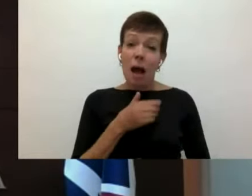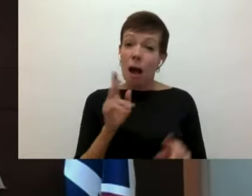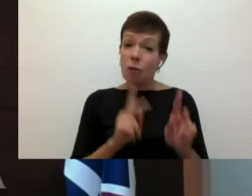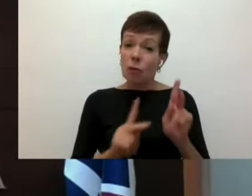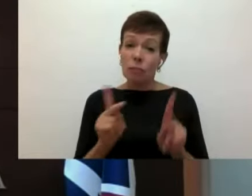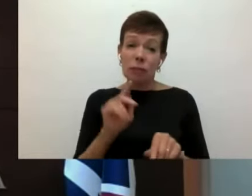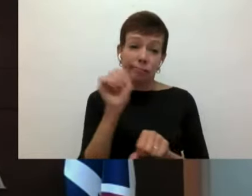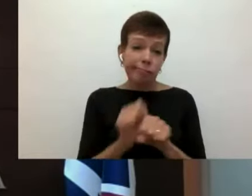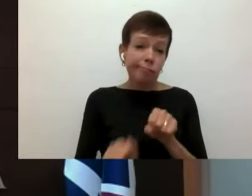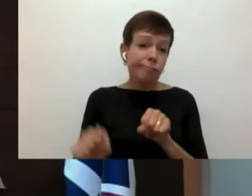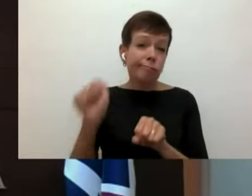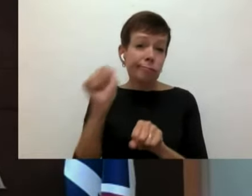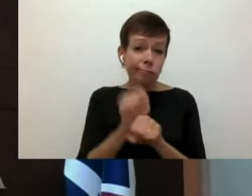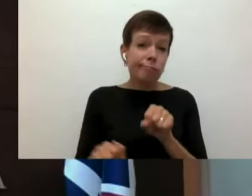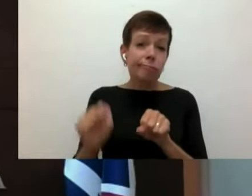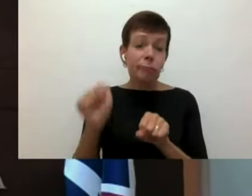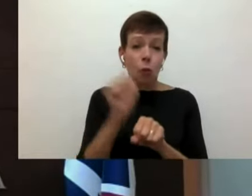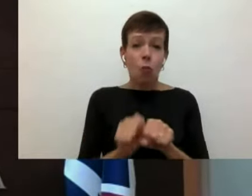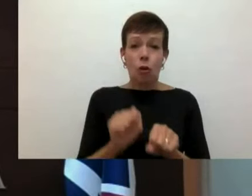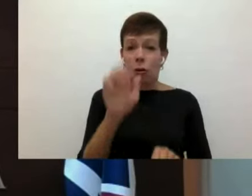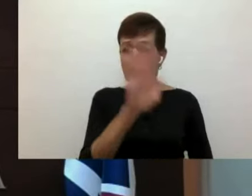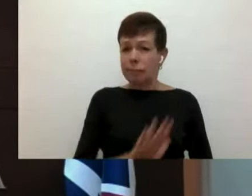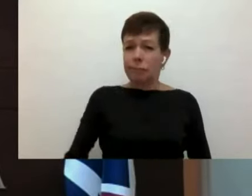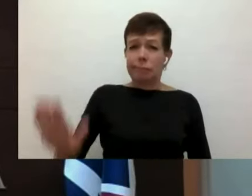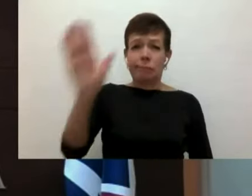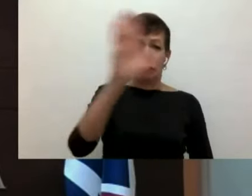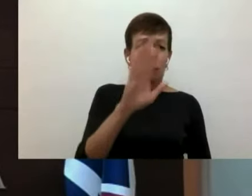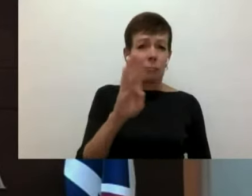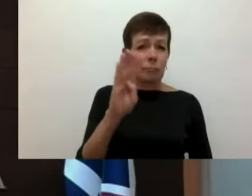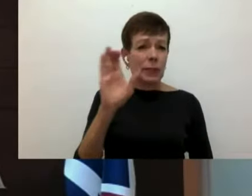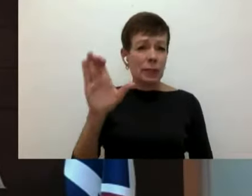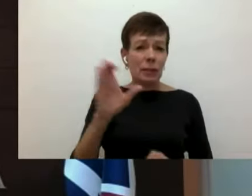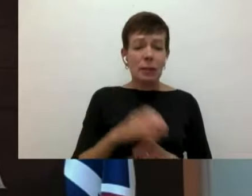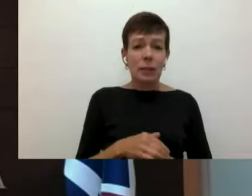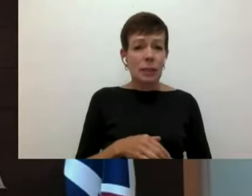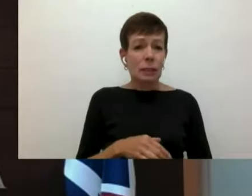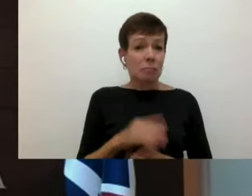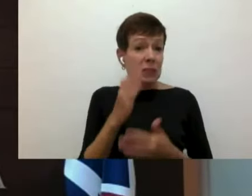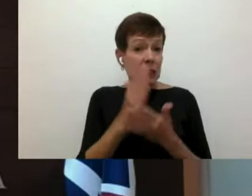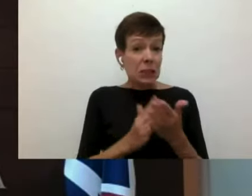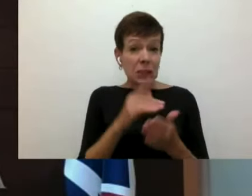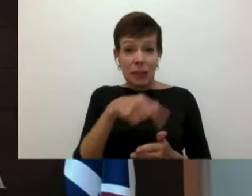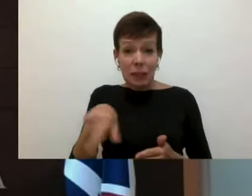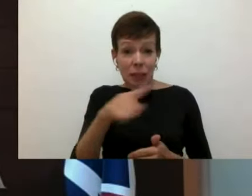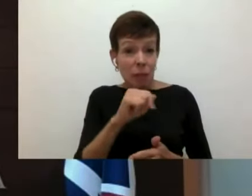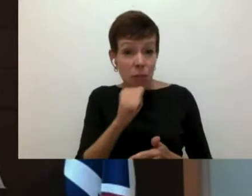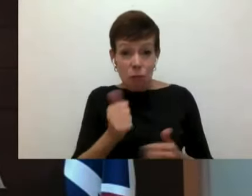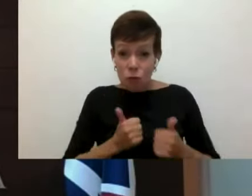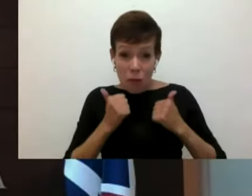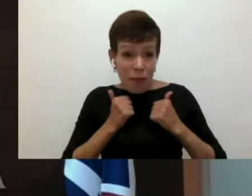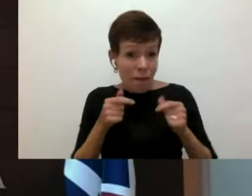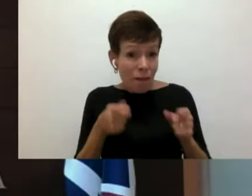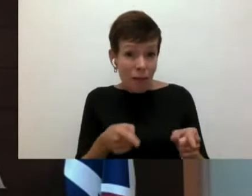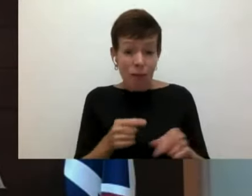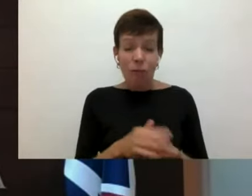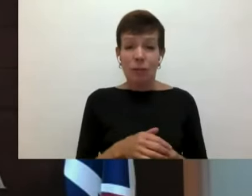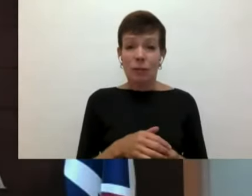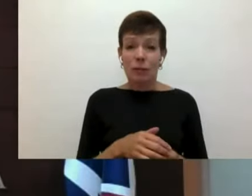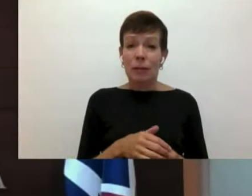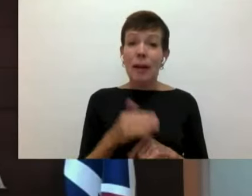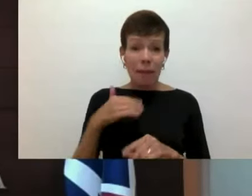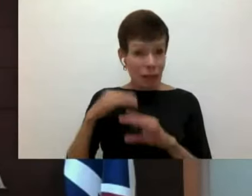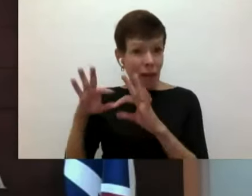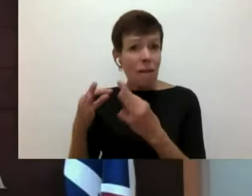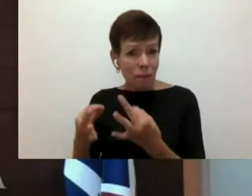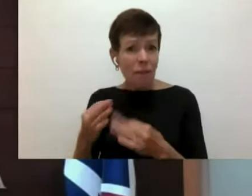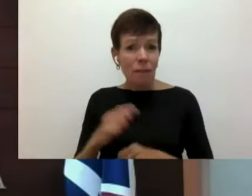don't live in these areas. Some of them do, but we bring them from all over the province. They have families. They have their own homes. They have